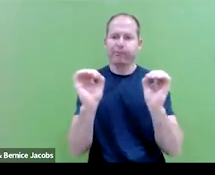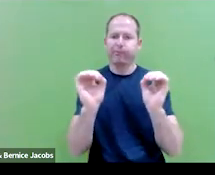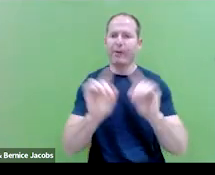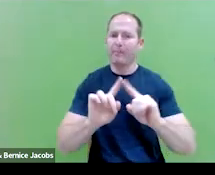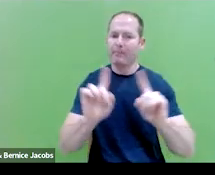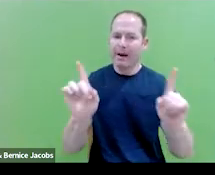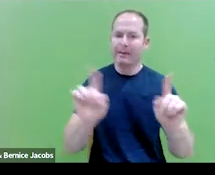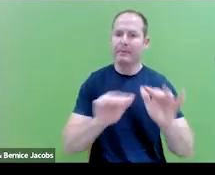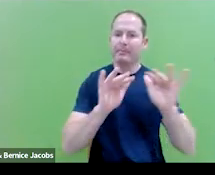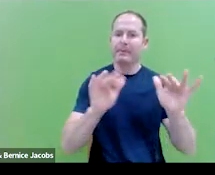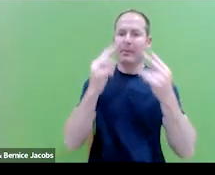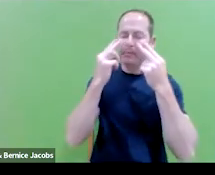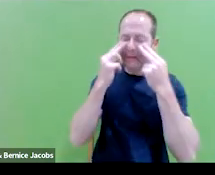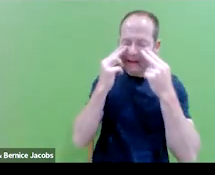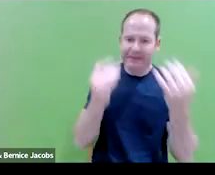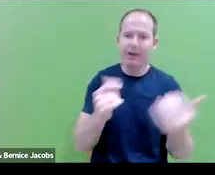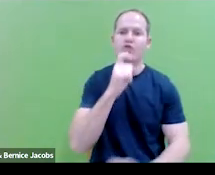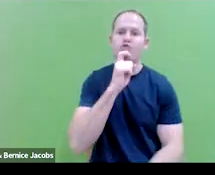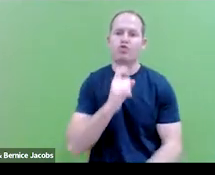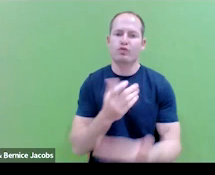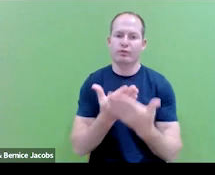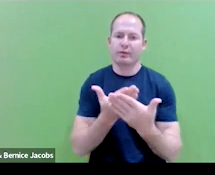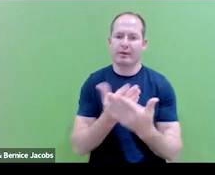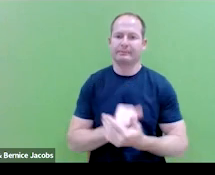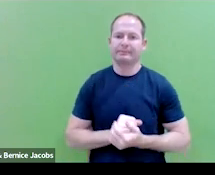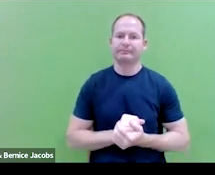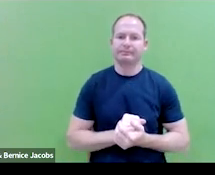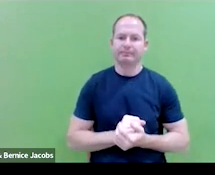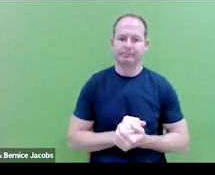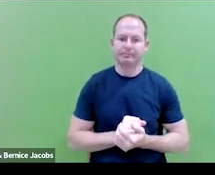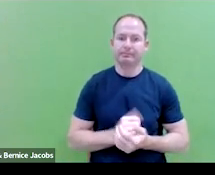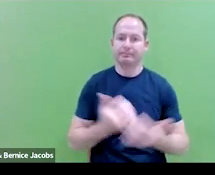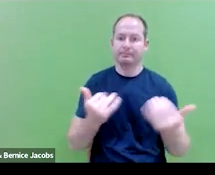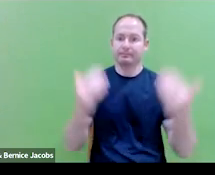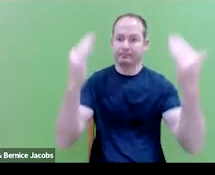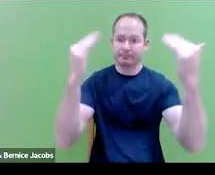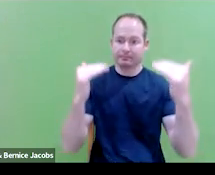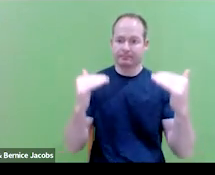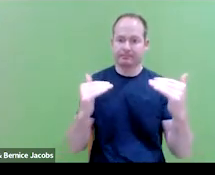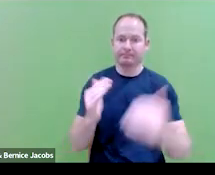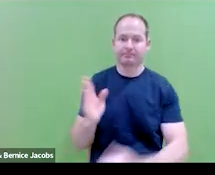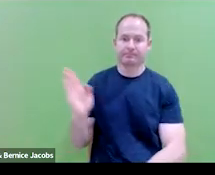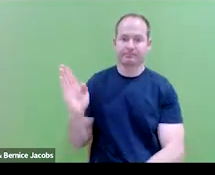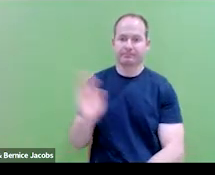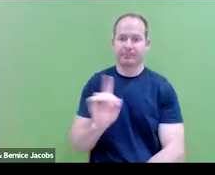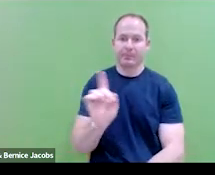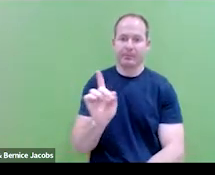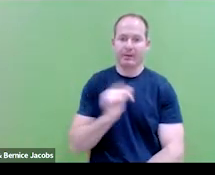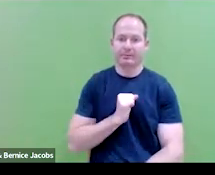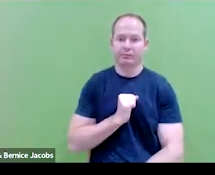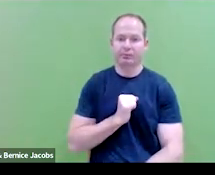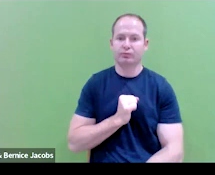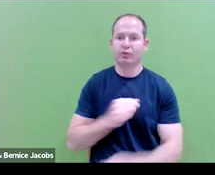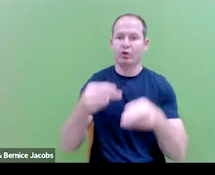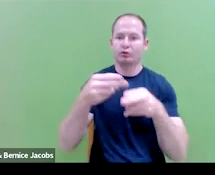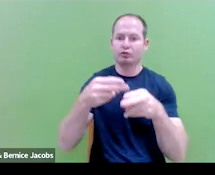group of users that previously weren't considered. So next on the screen is toilet flush controls. So I have